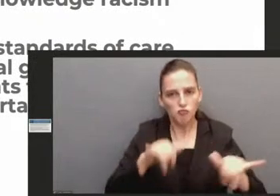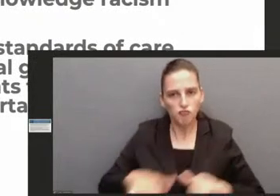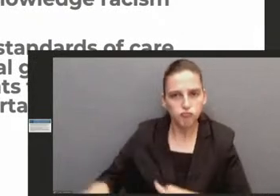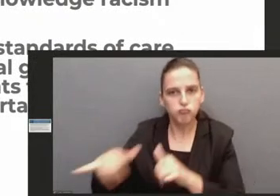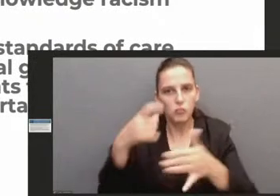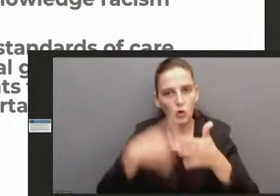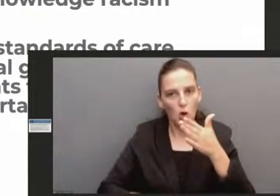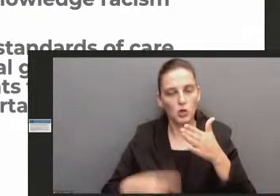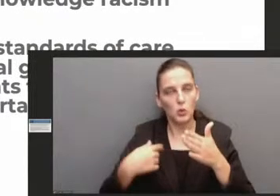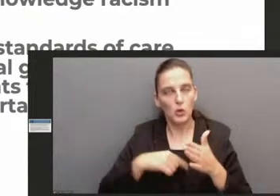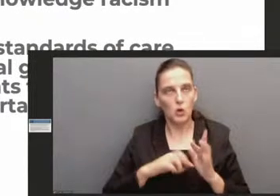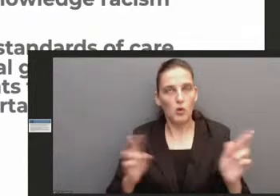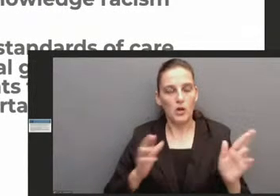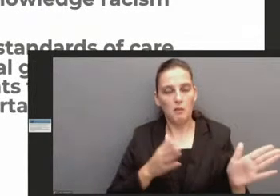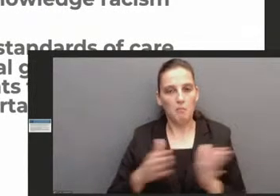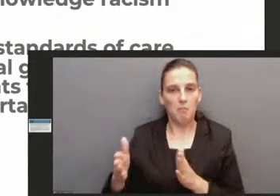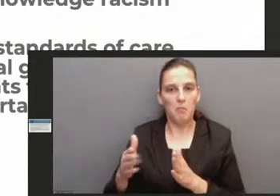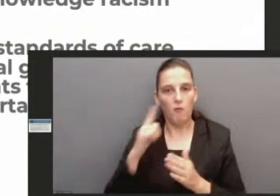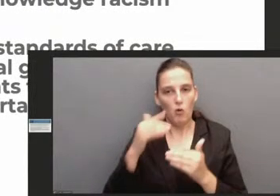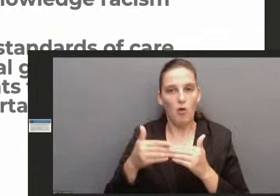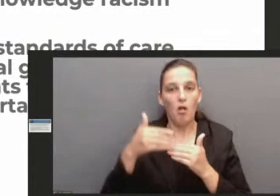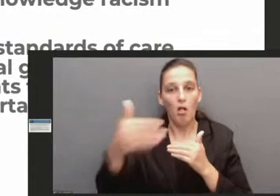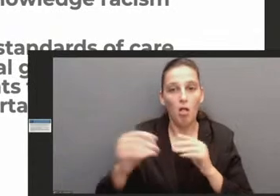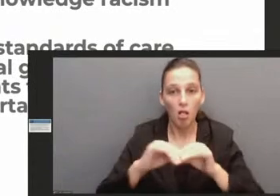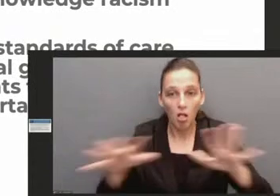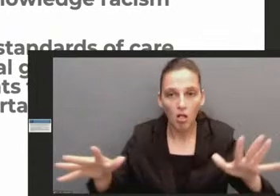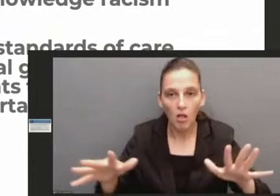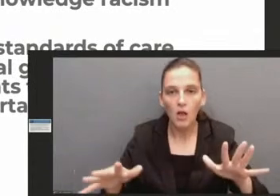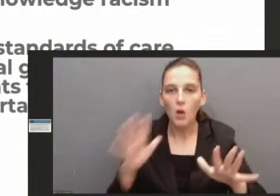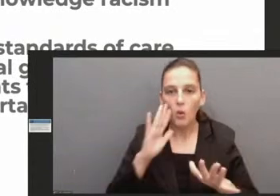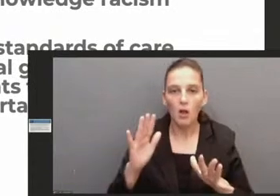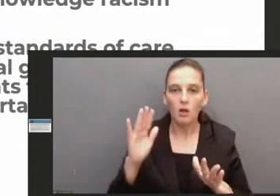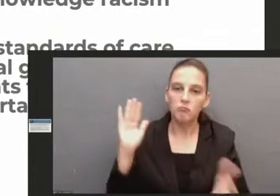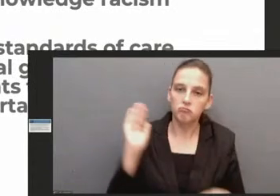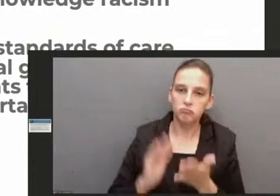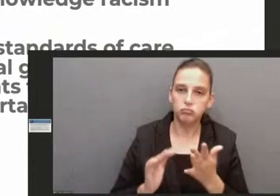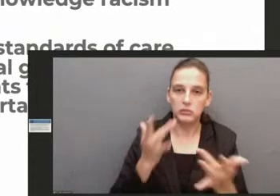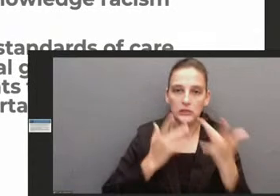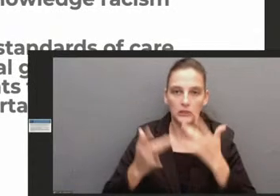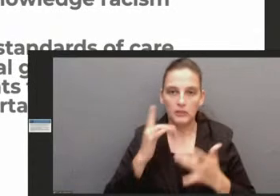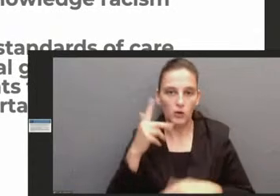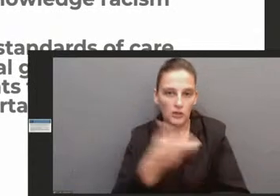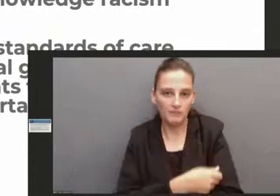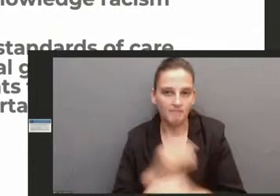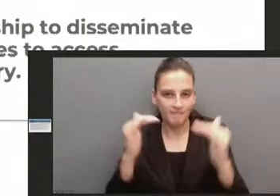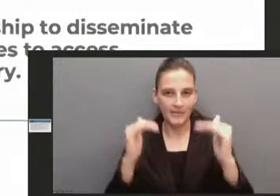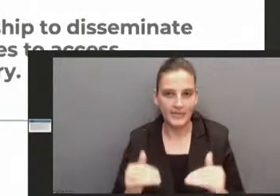avoid shortages that can lead to these crises. Next slide, please.